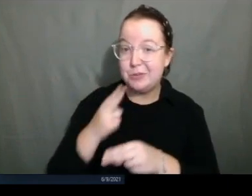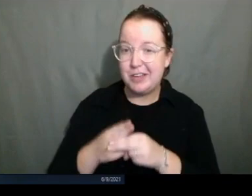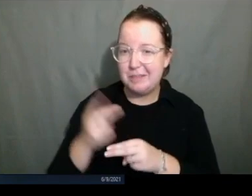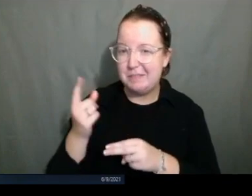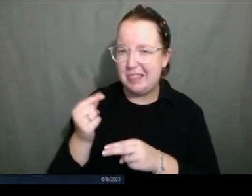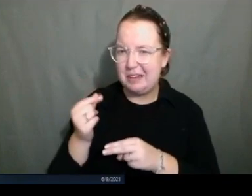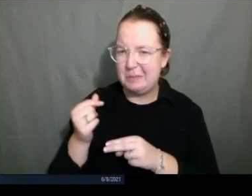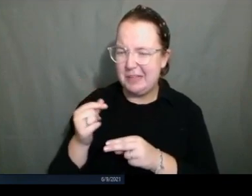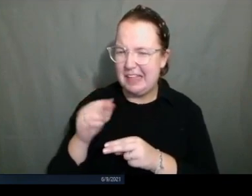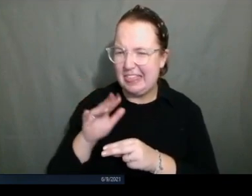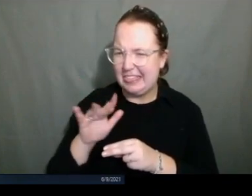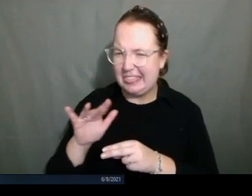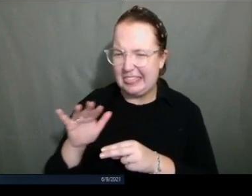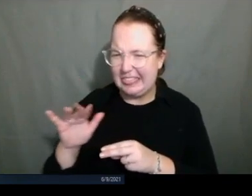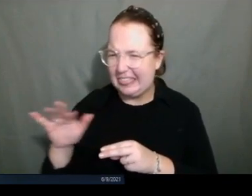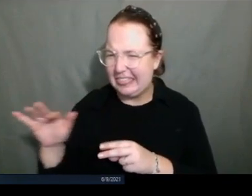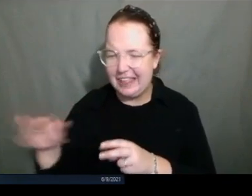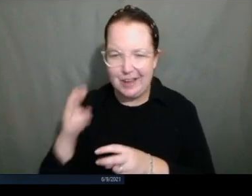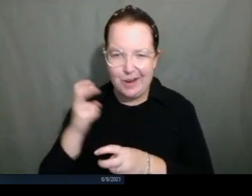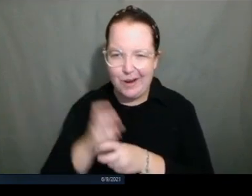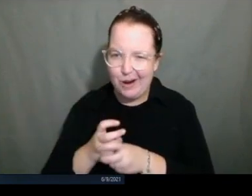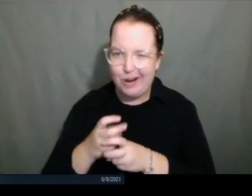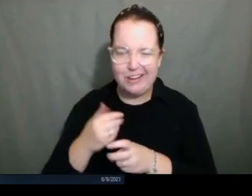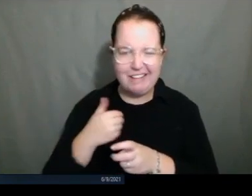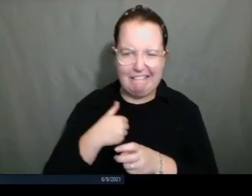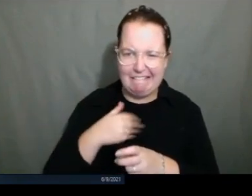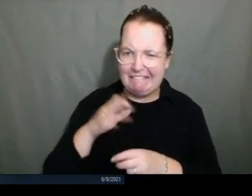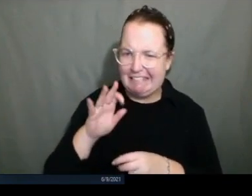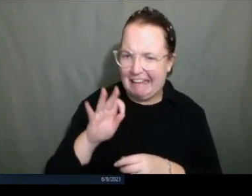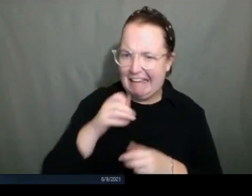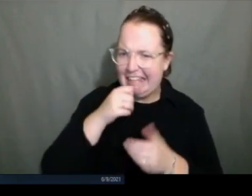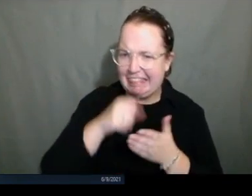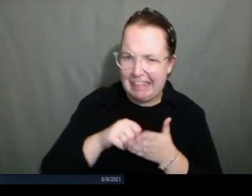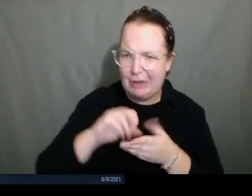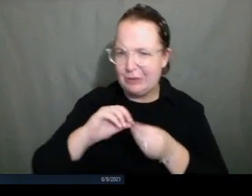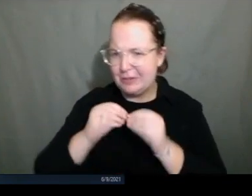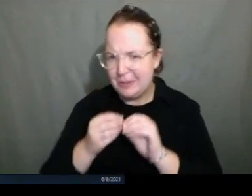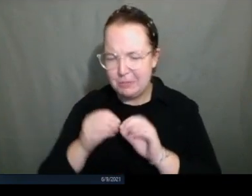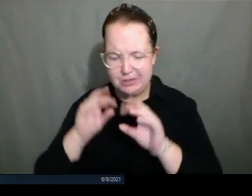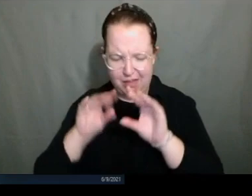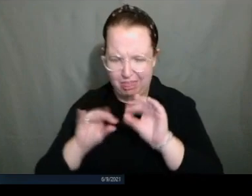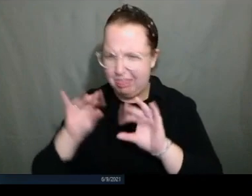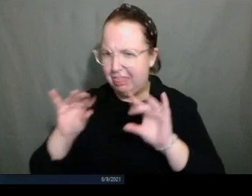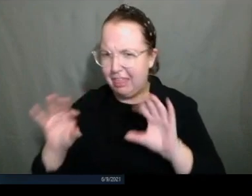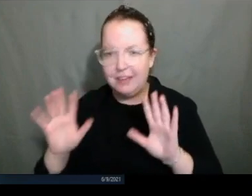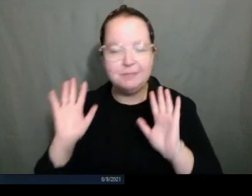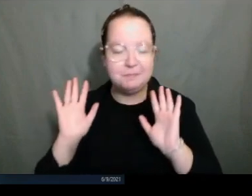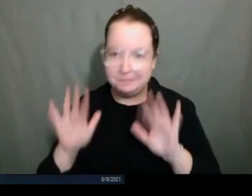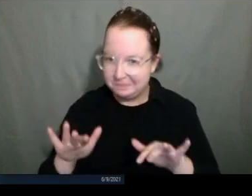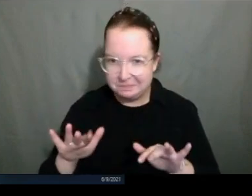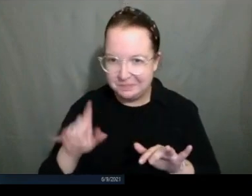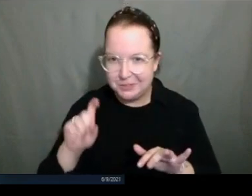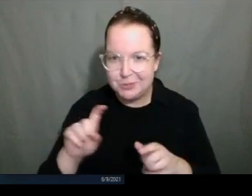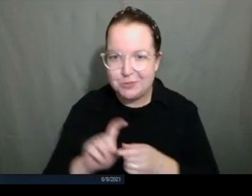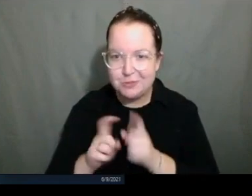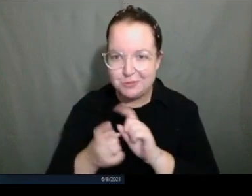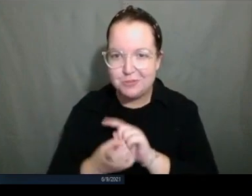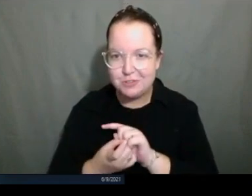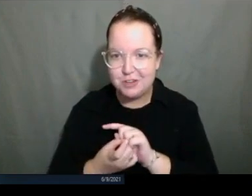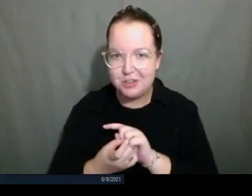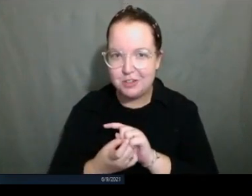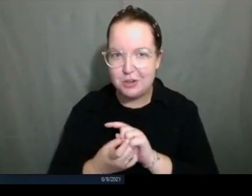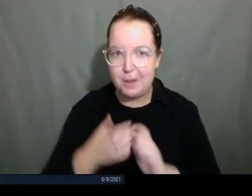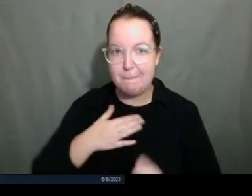bit hard to remember. It's a jumble of 9 letters and numbers. So in order to change it, all you need to do is go into